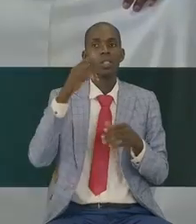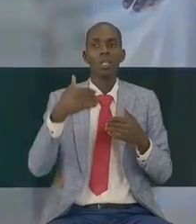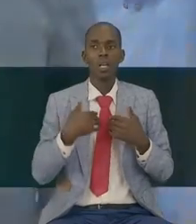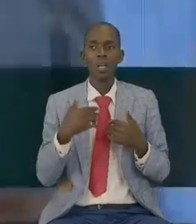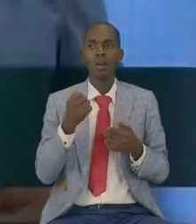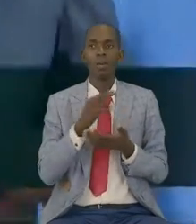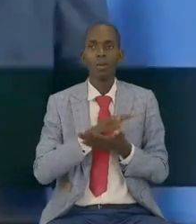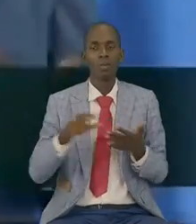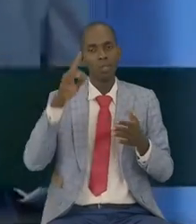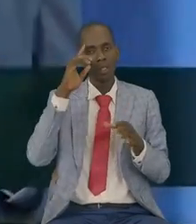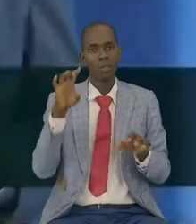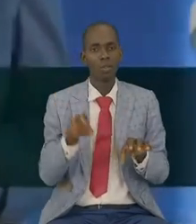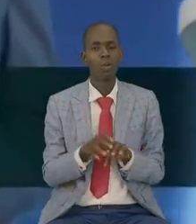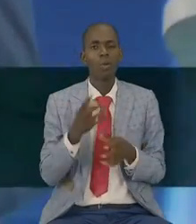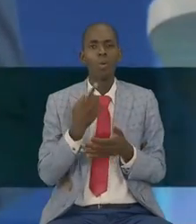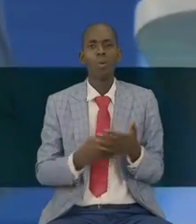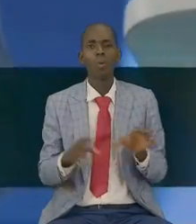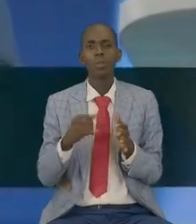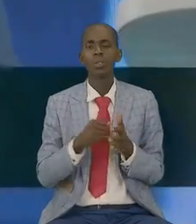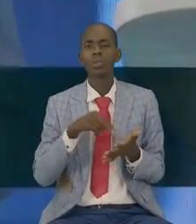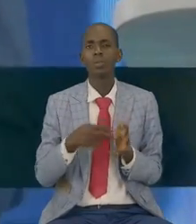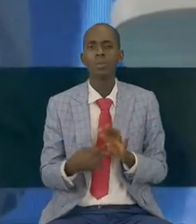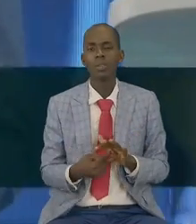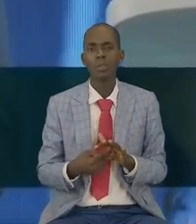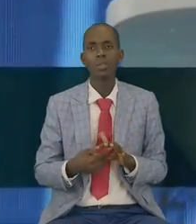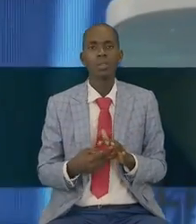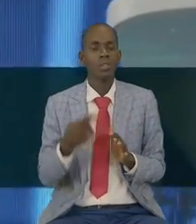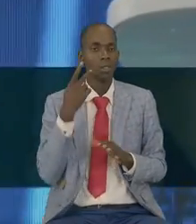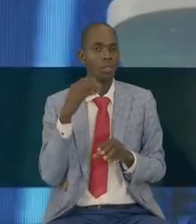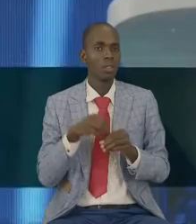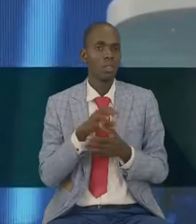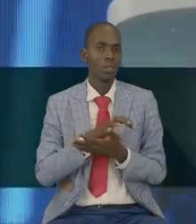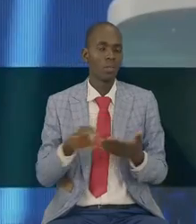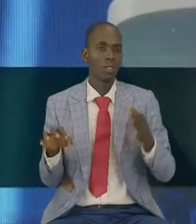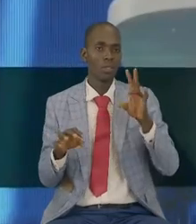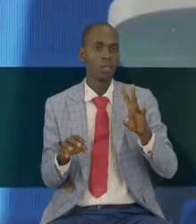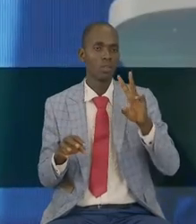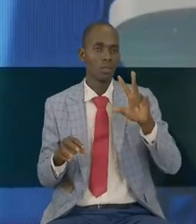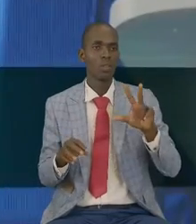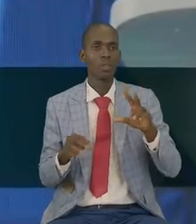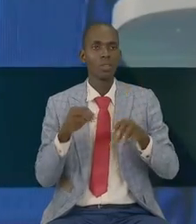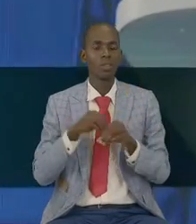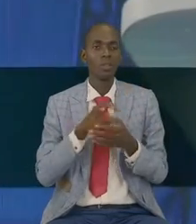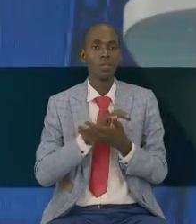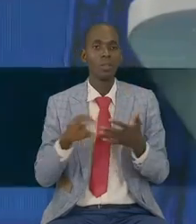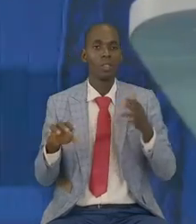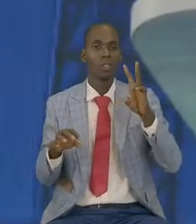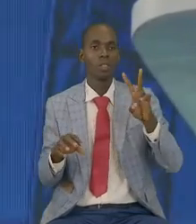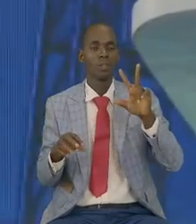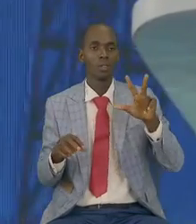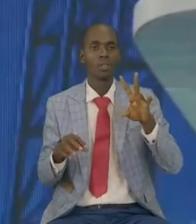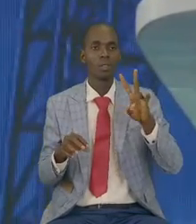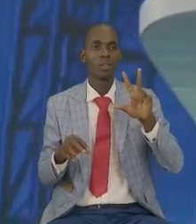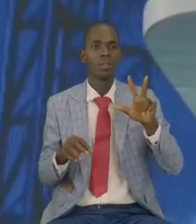holy covenant. What does that translate to? Look at verse 73. In verse 73, the oath which